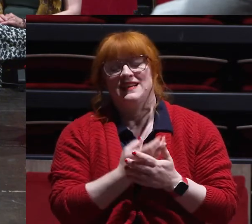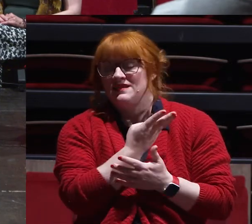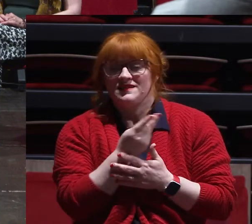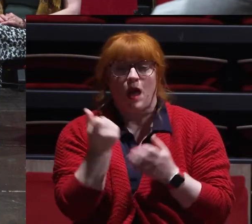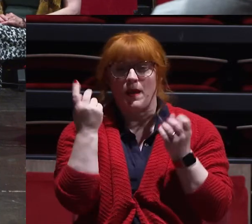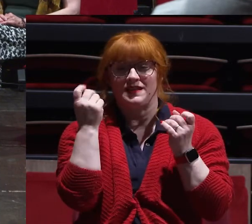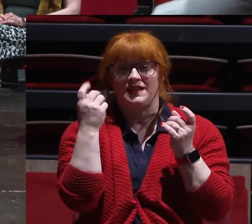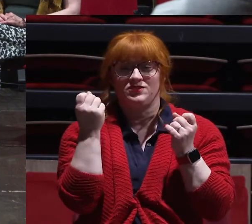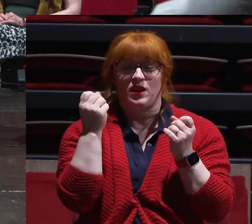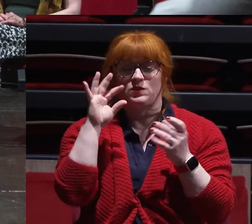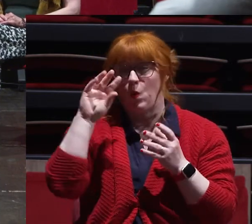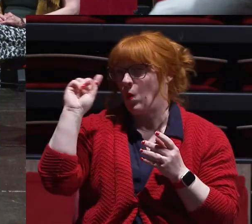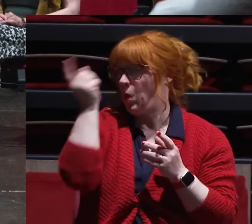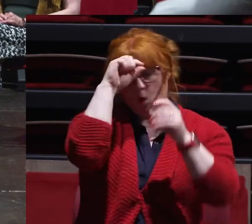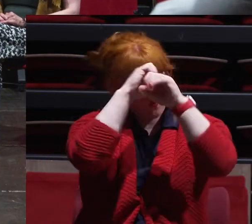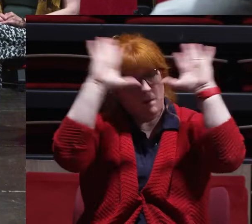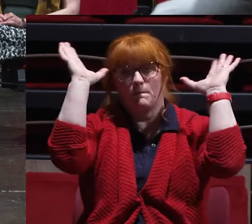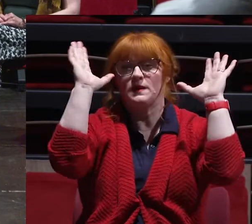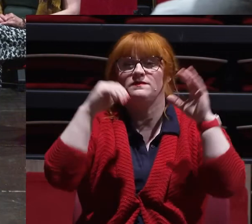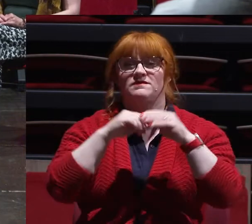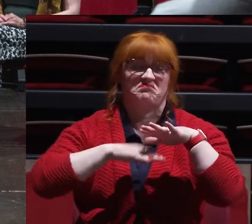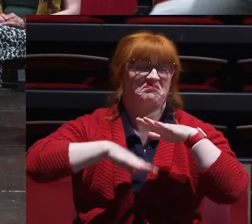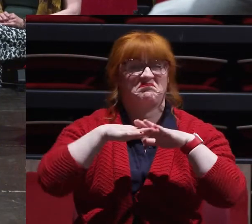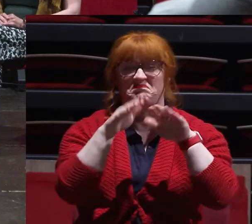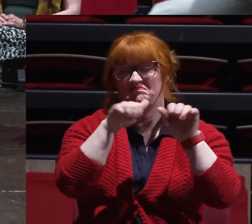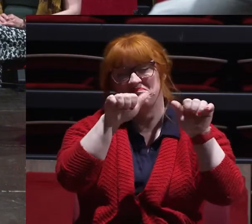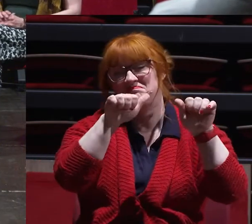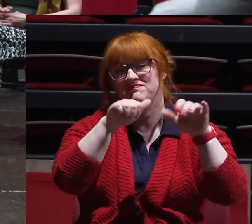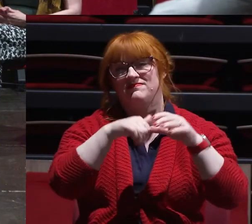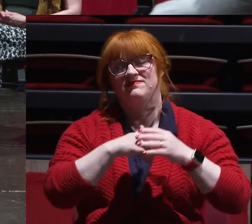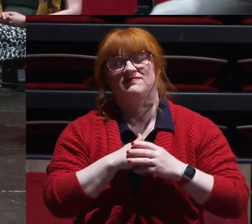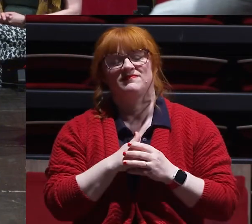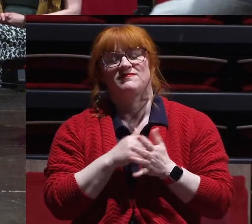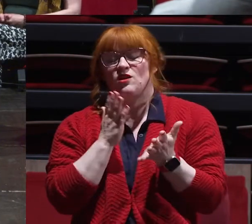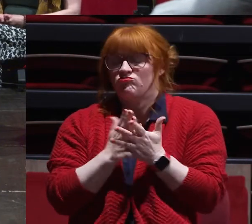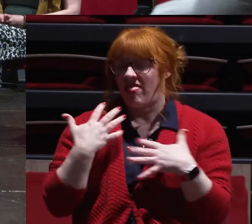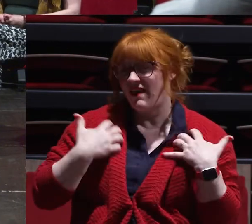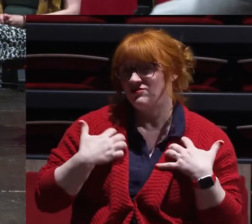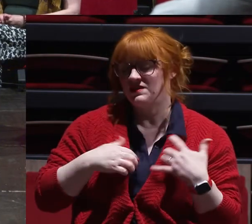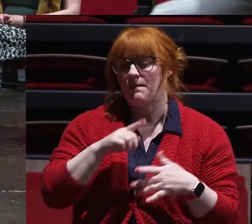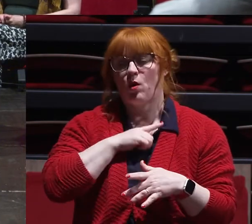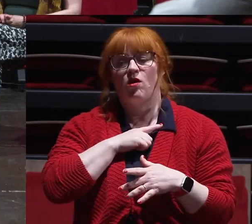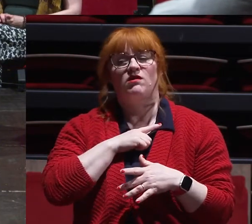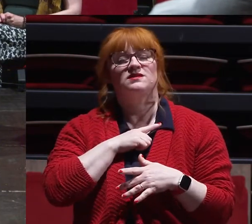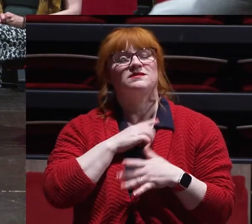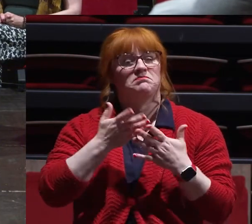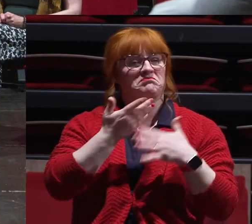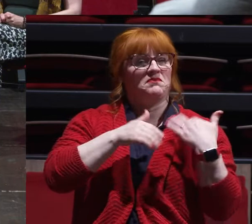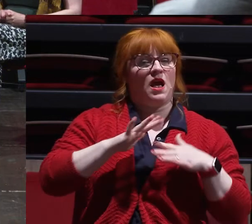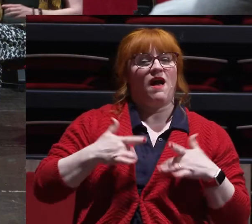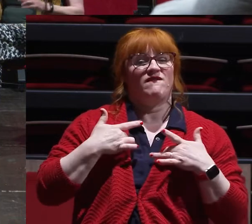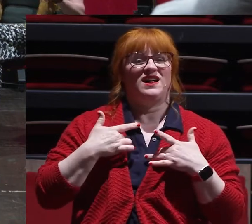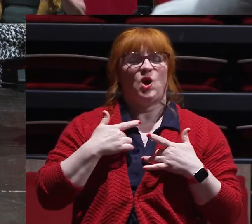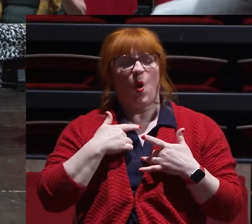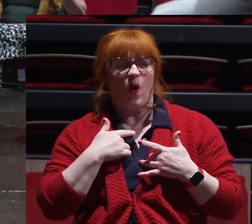Yes. Yeah. No, there are, and it's really interesting